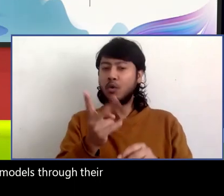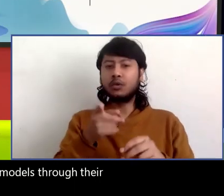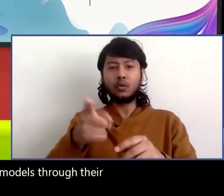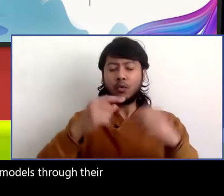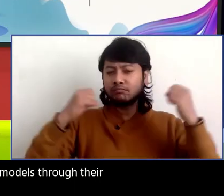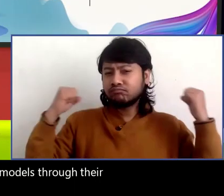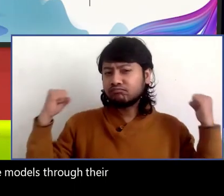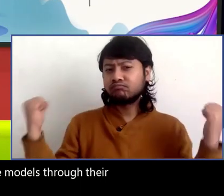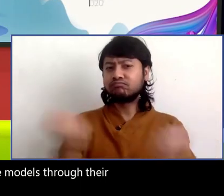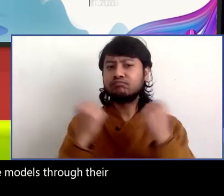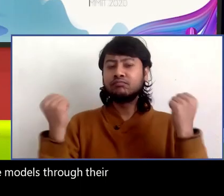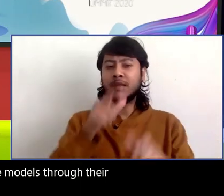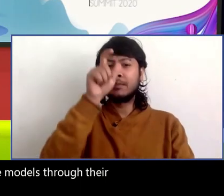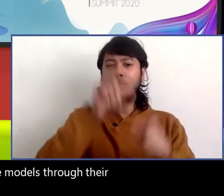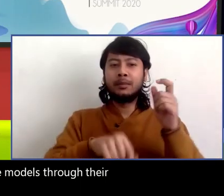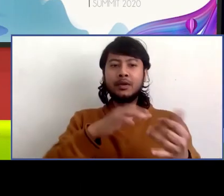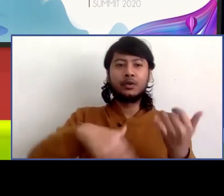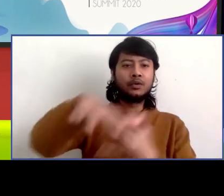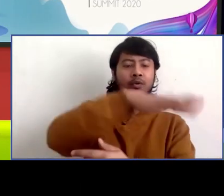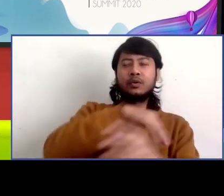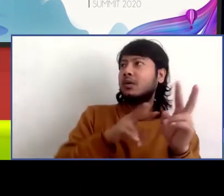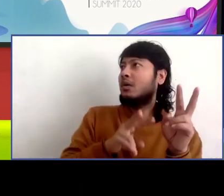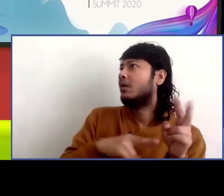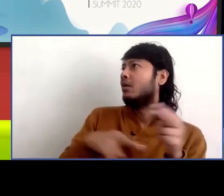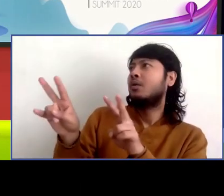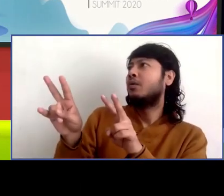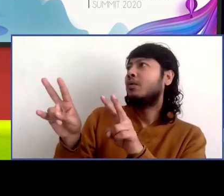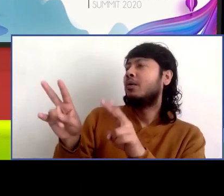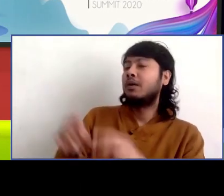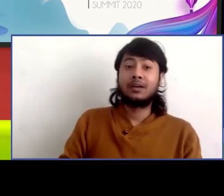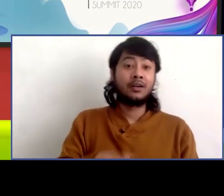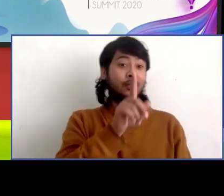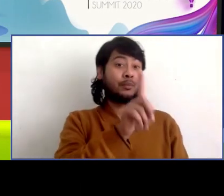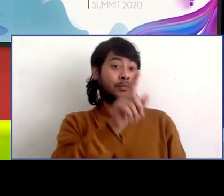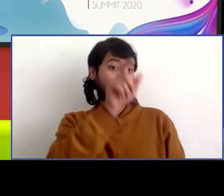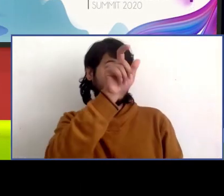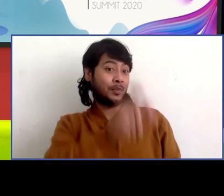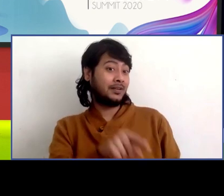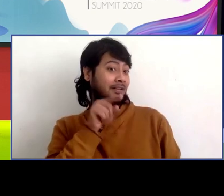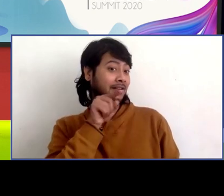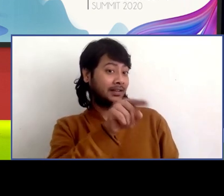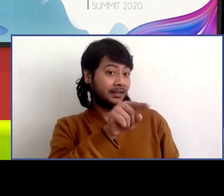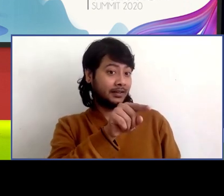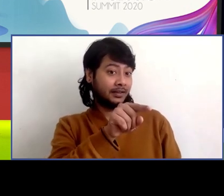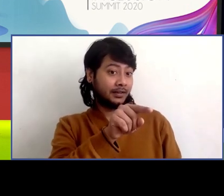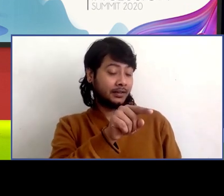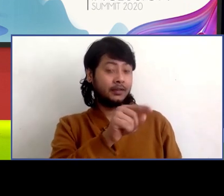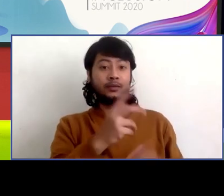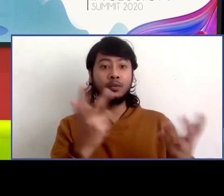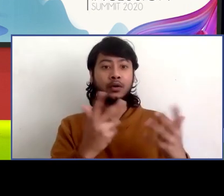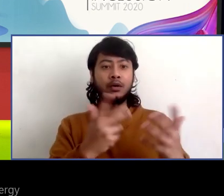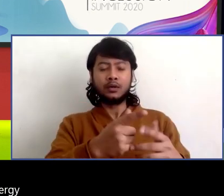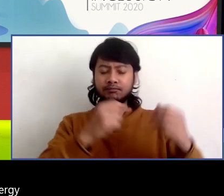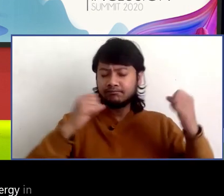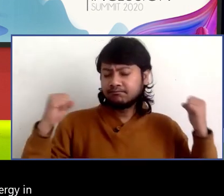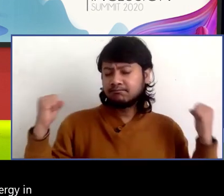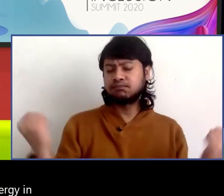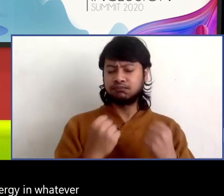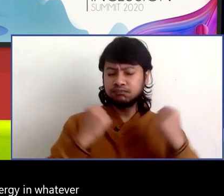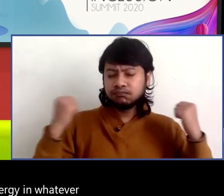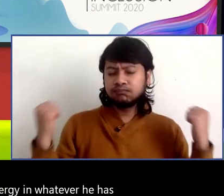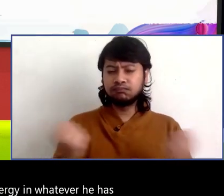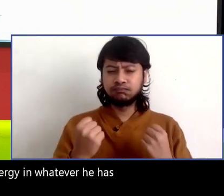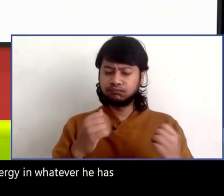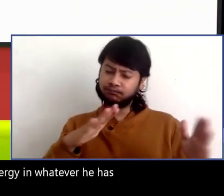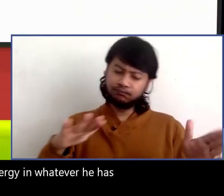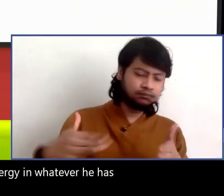On one side, there is someone who has battled great odds, channeled his energy in whatever he had showed his interest in. His